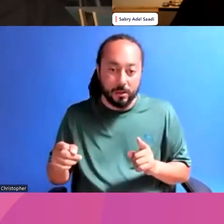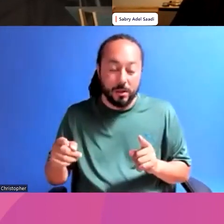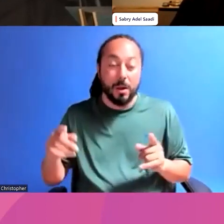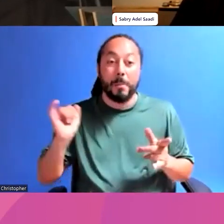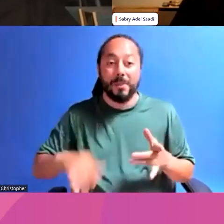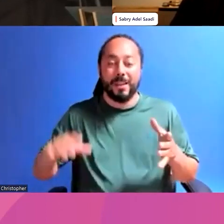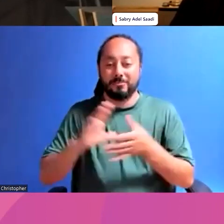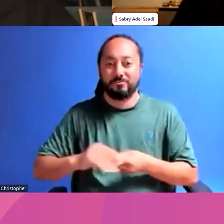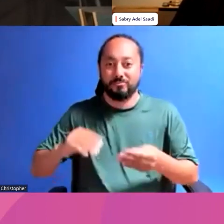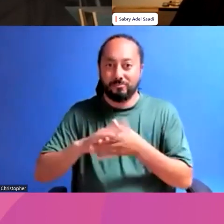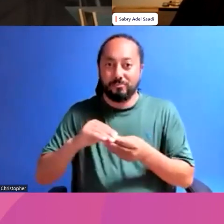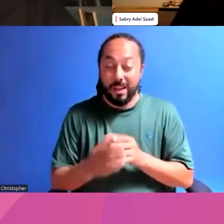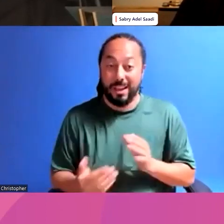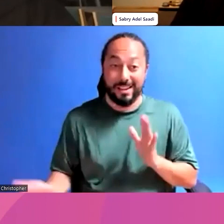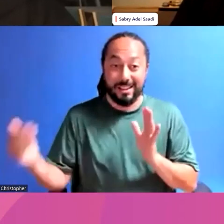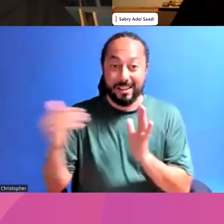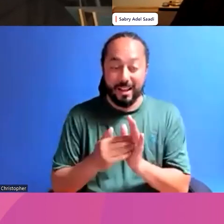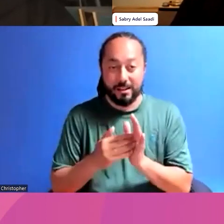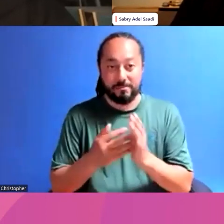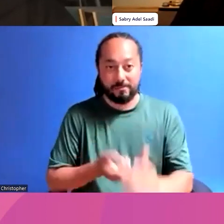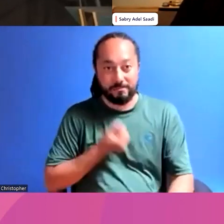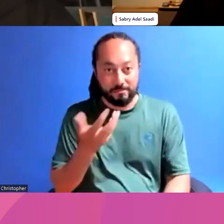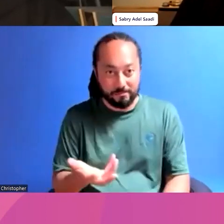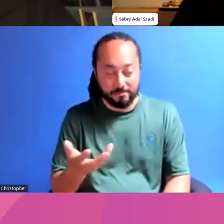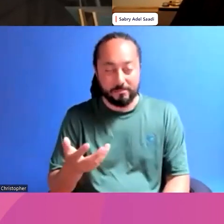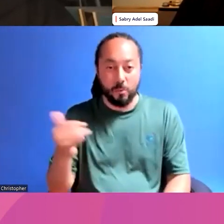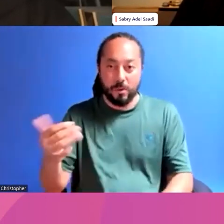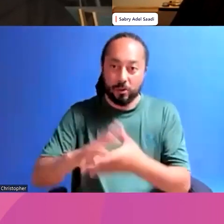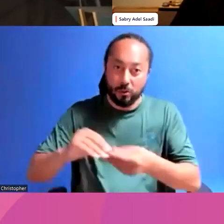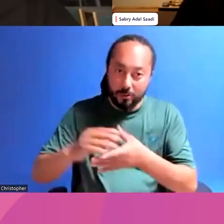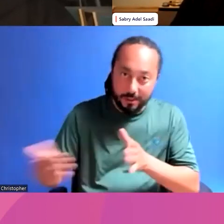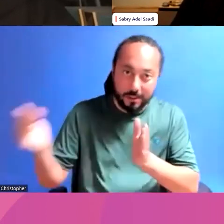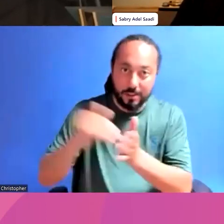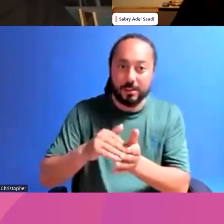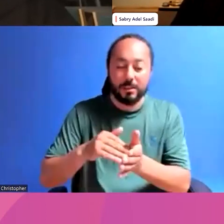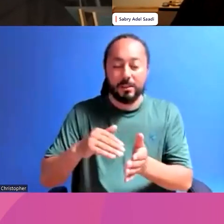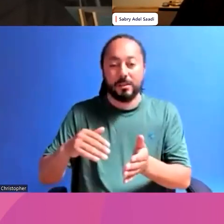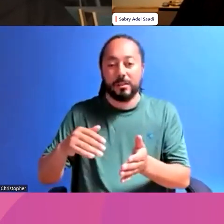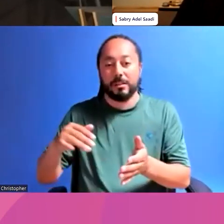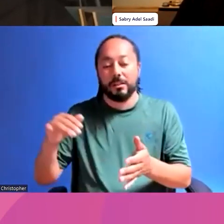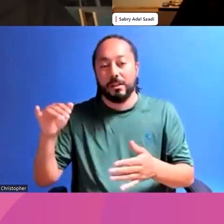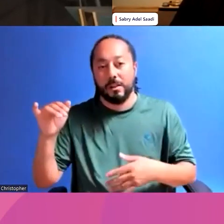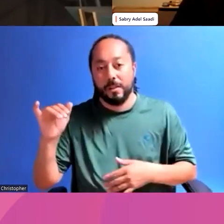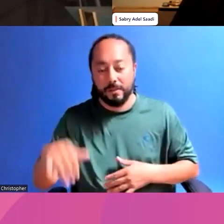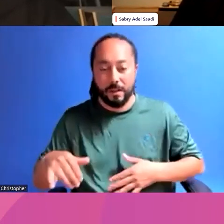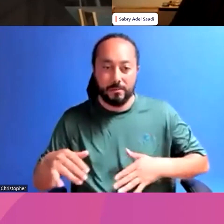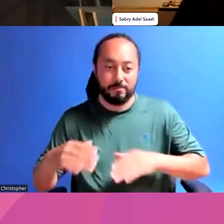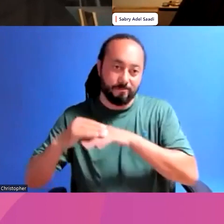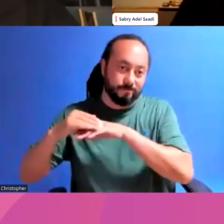retelling of that narrative and those experiences themselves definitely kind of feed